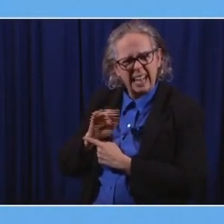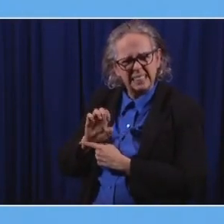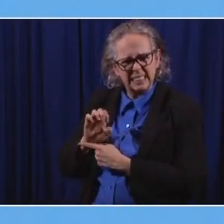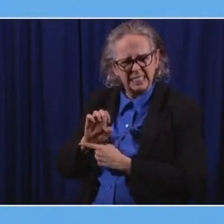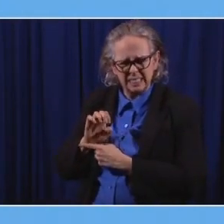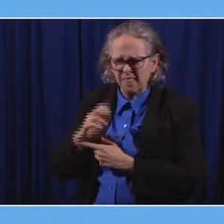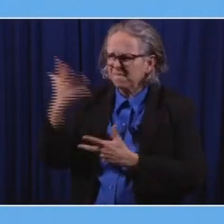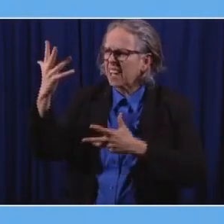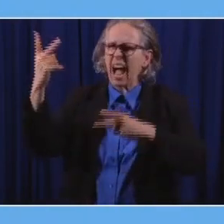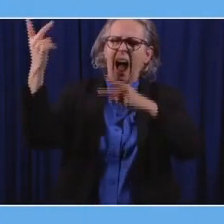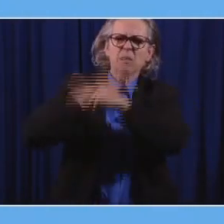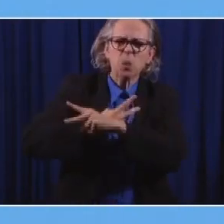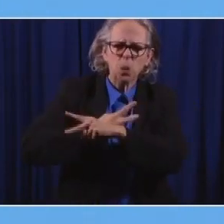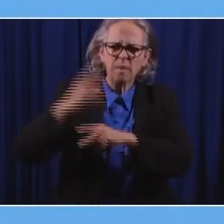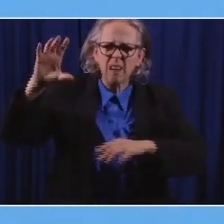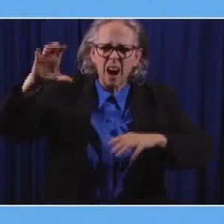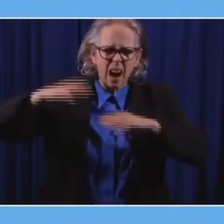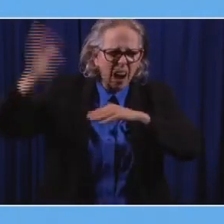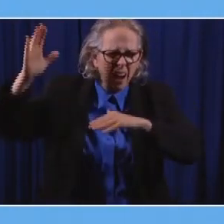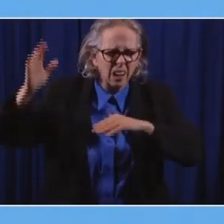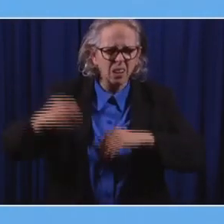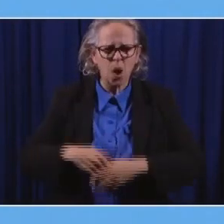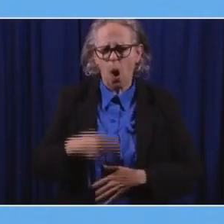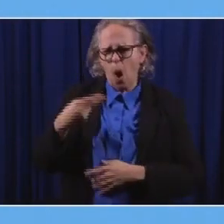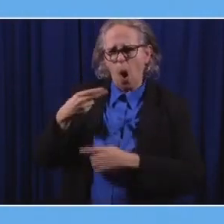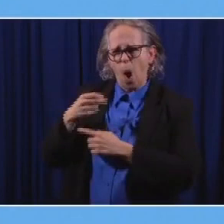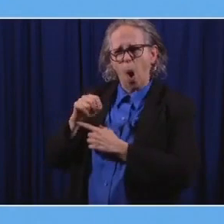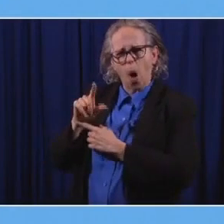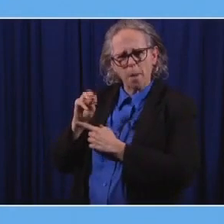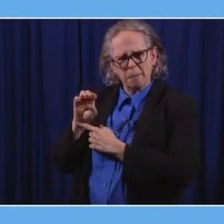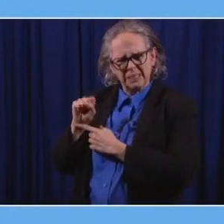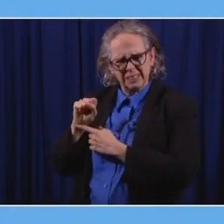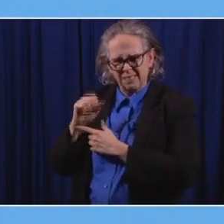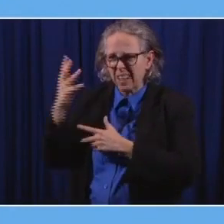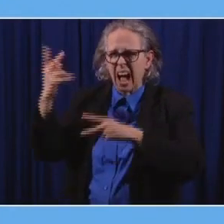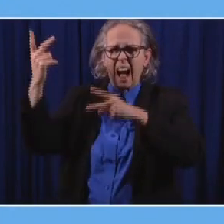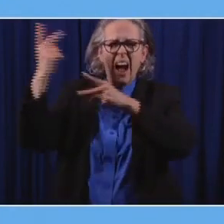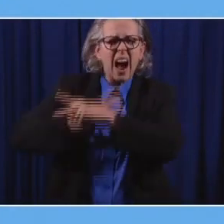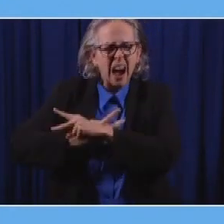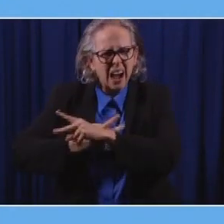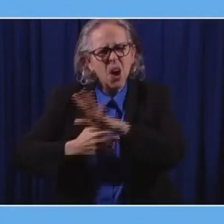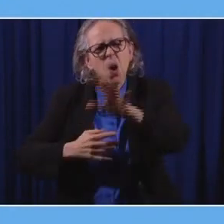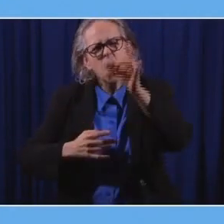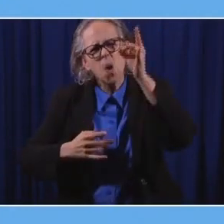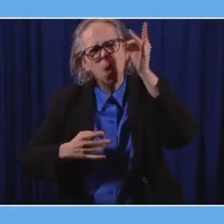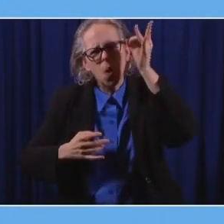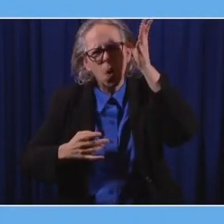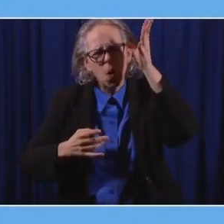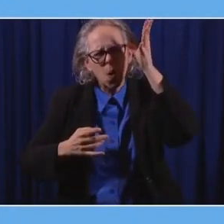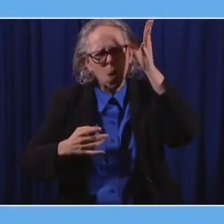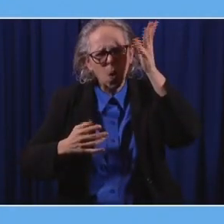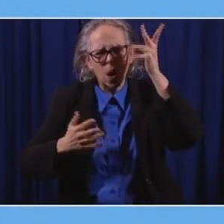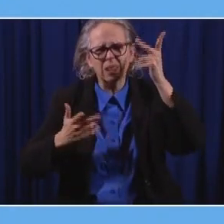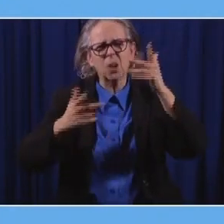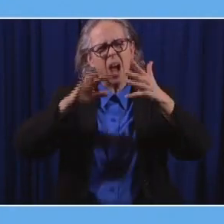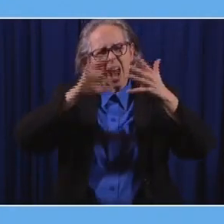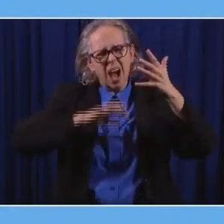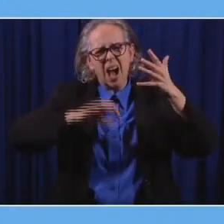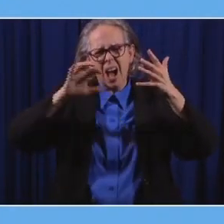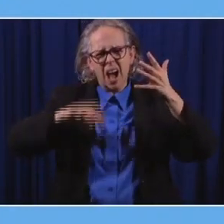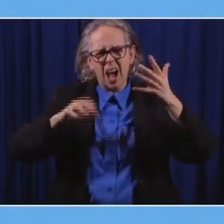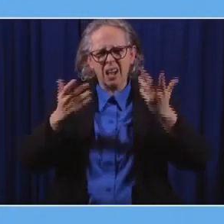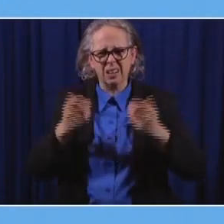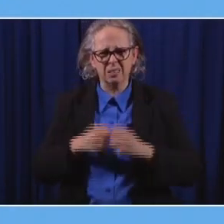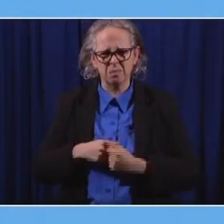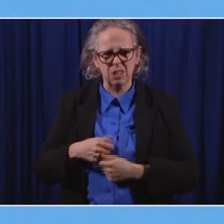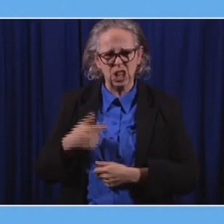see these top counties. The bottom of this 20th Greene County, it's about 3 times the high